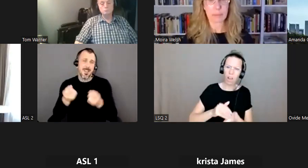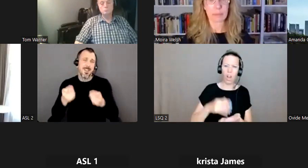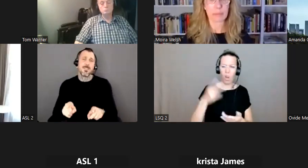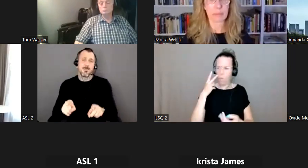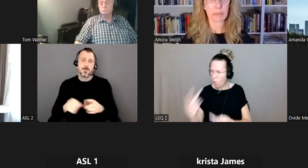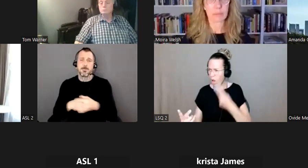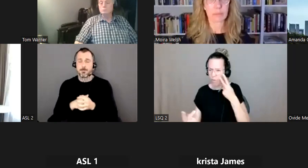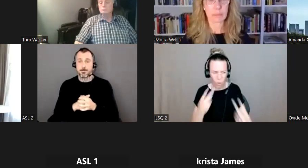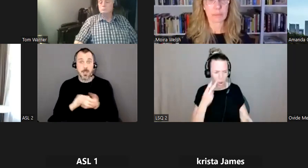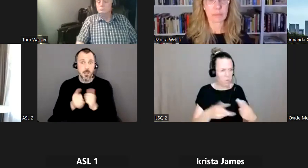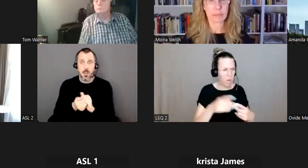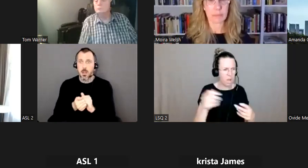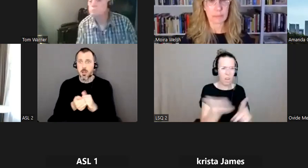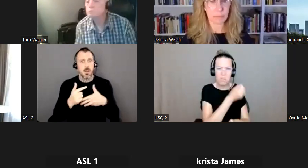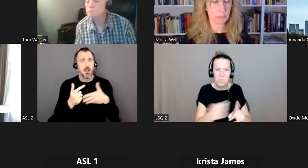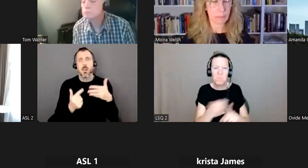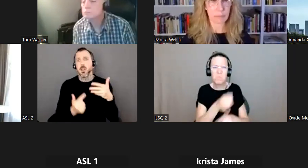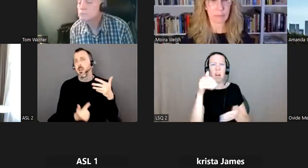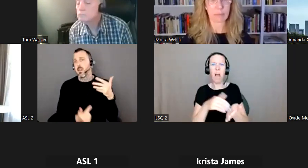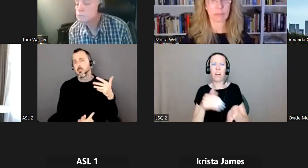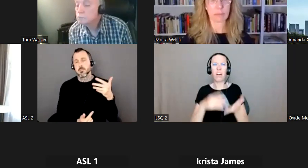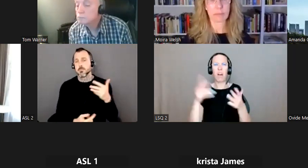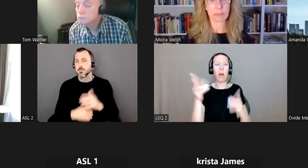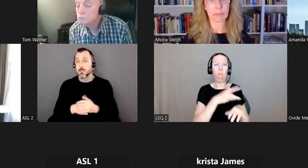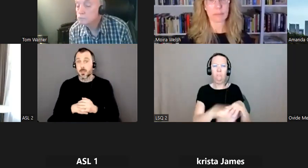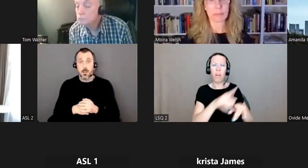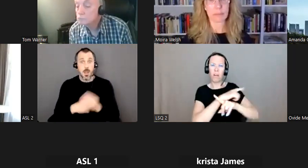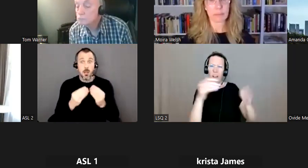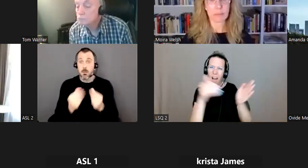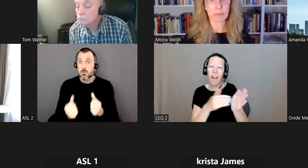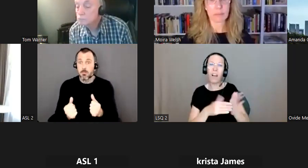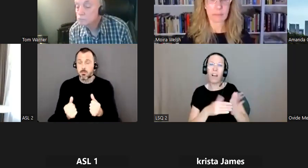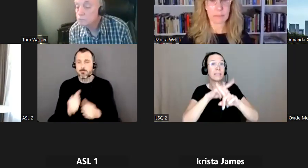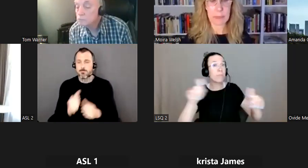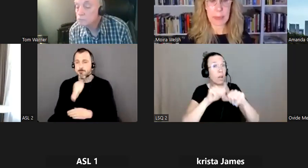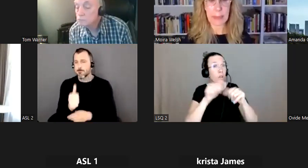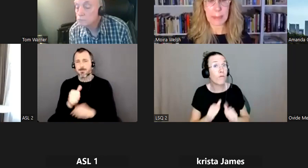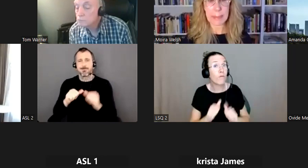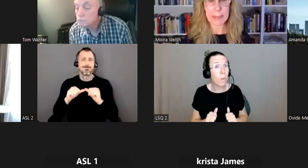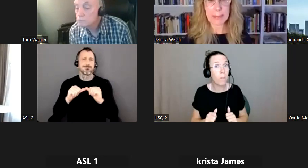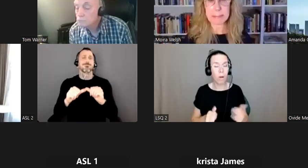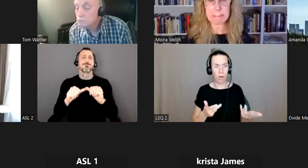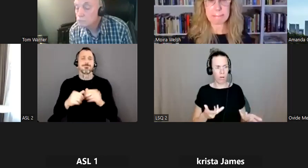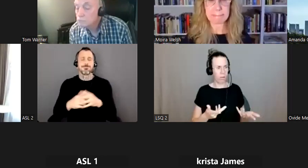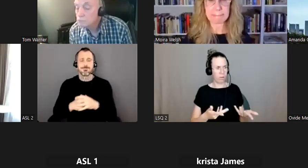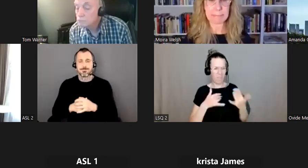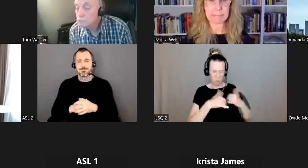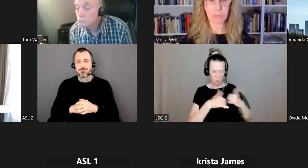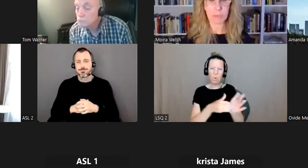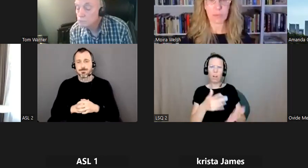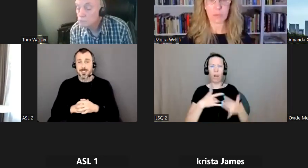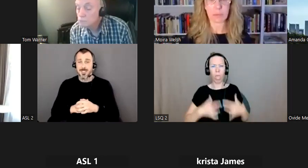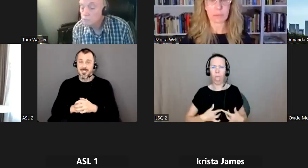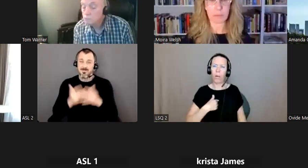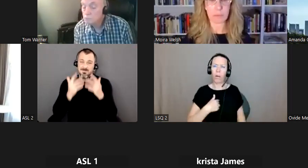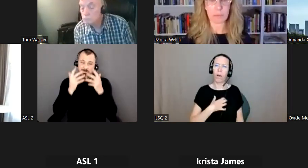its forms, but it's not going away in any major way. And so I have to say it's quite depressing